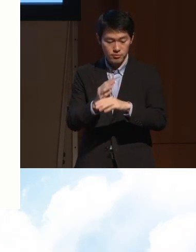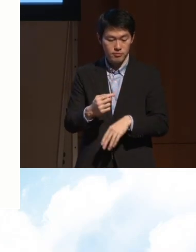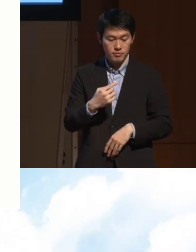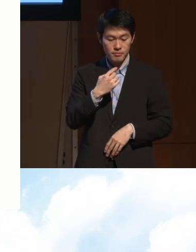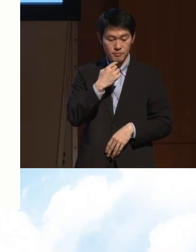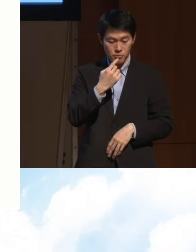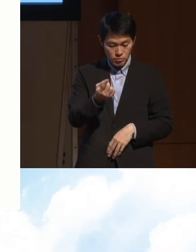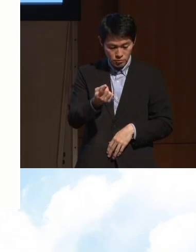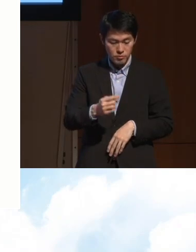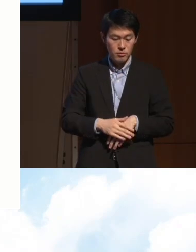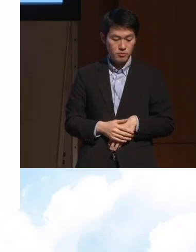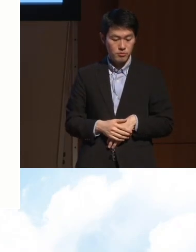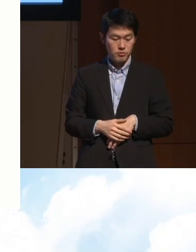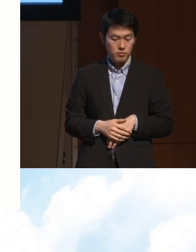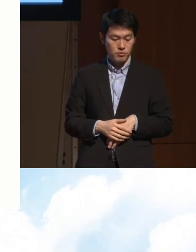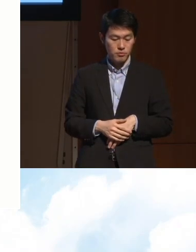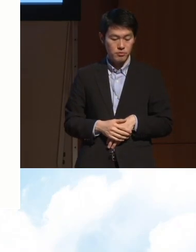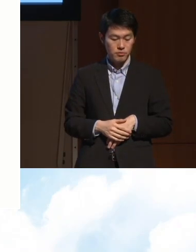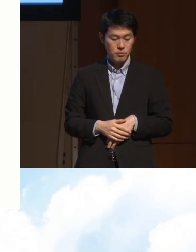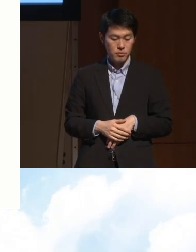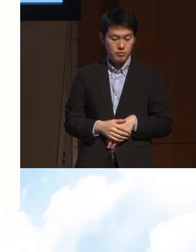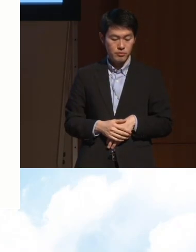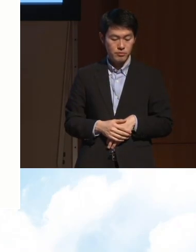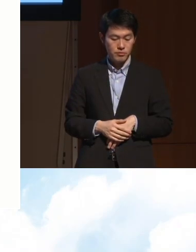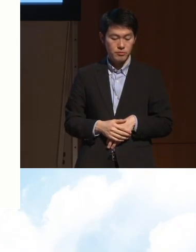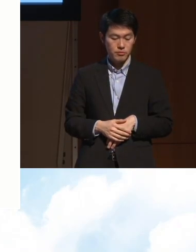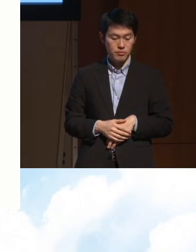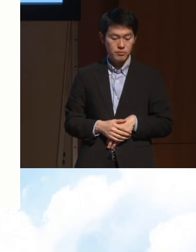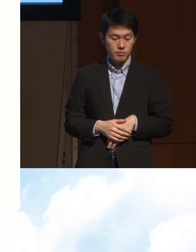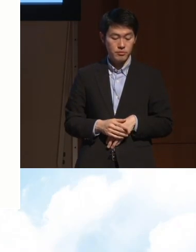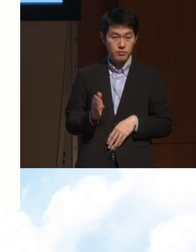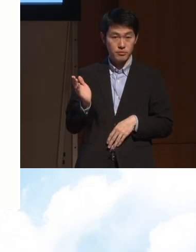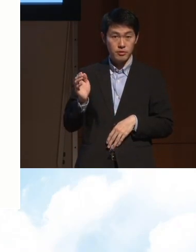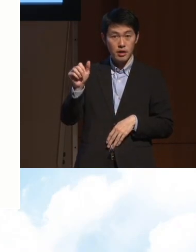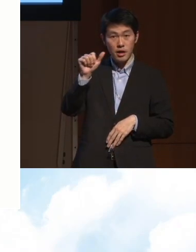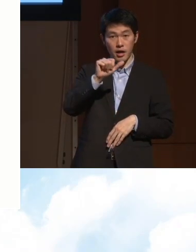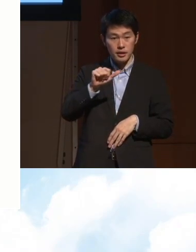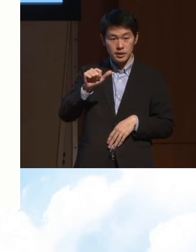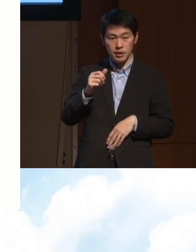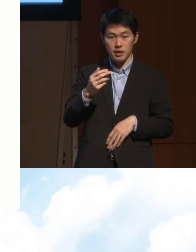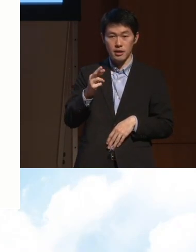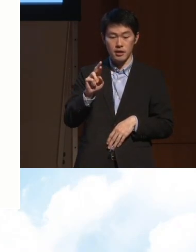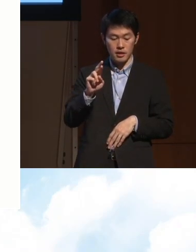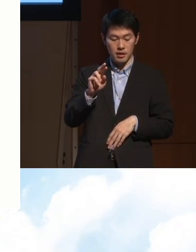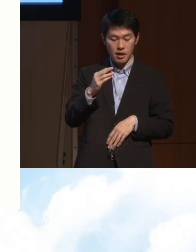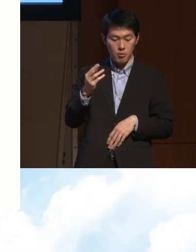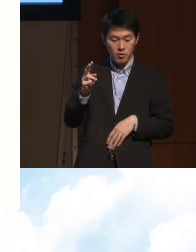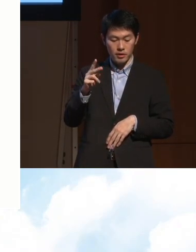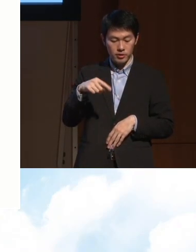construction of Asian laboratory network. This is the AMED project